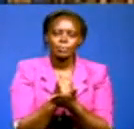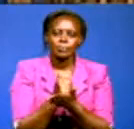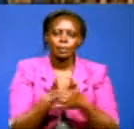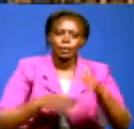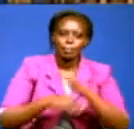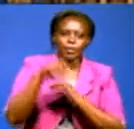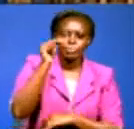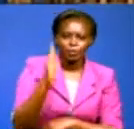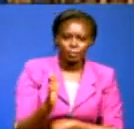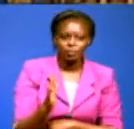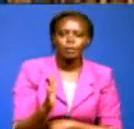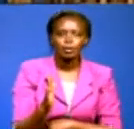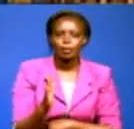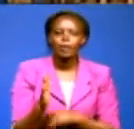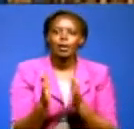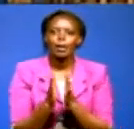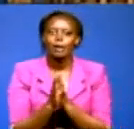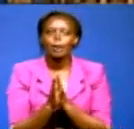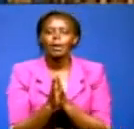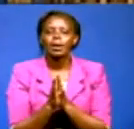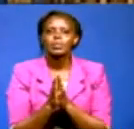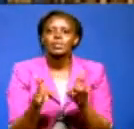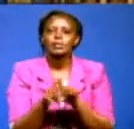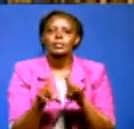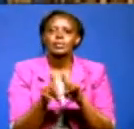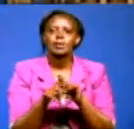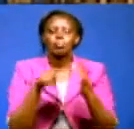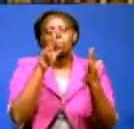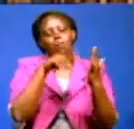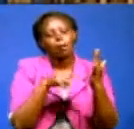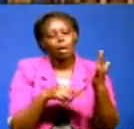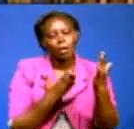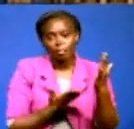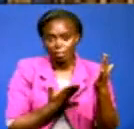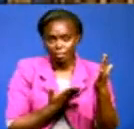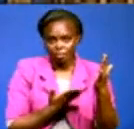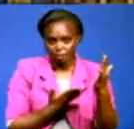governor. And I'll take you straight all the way to